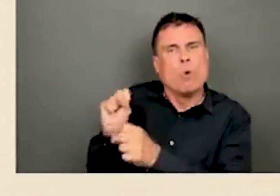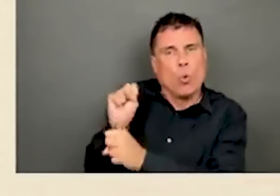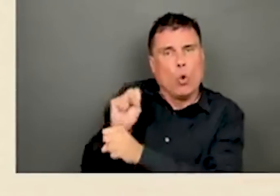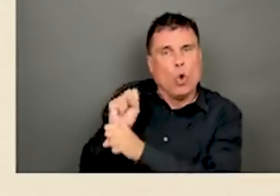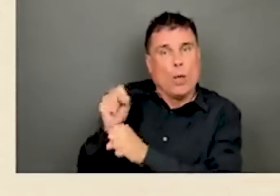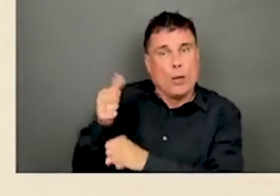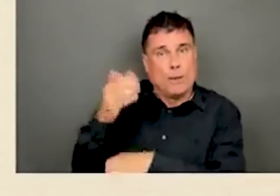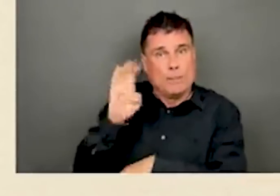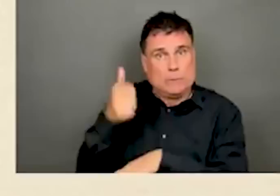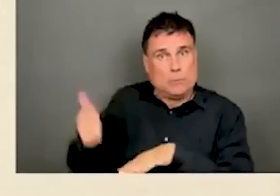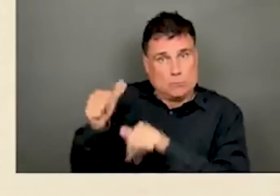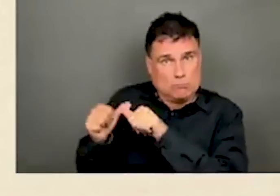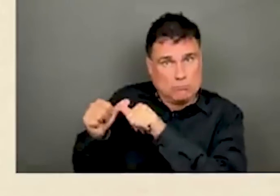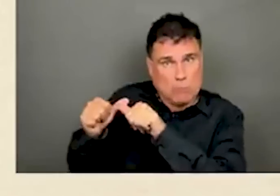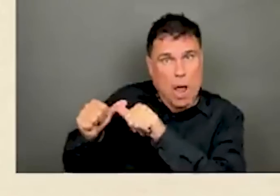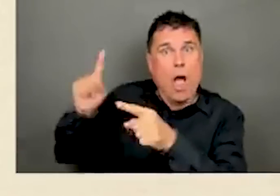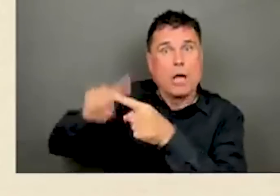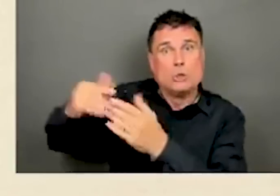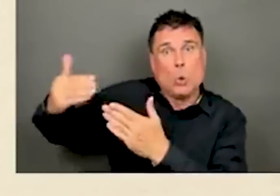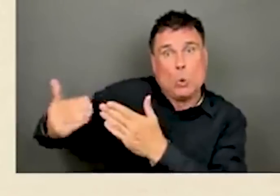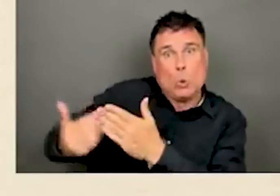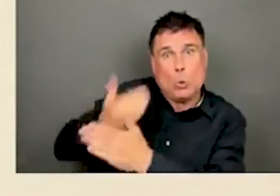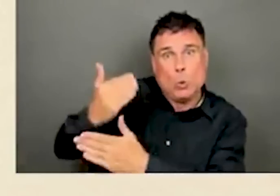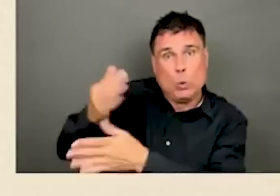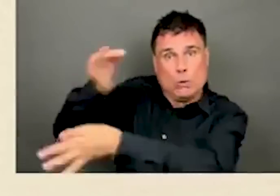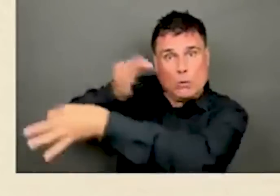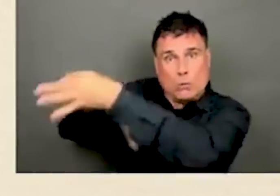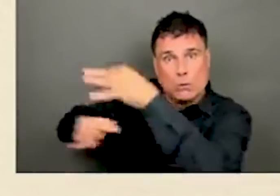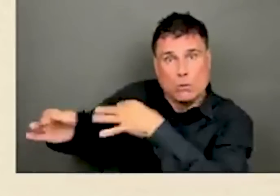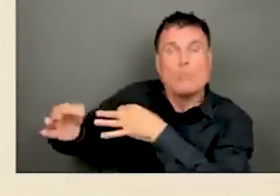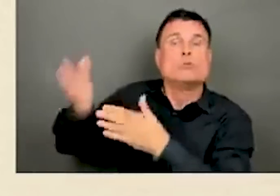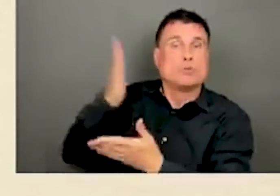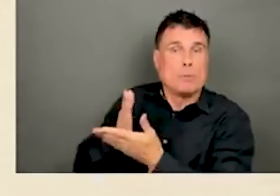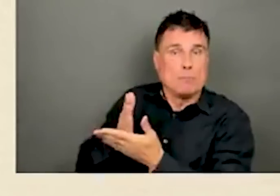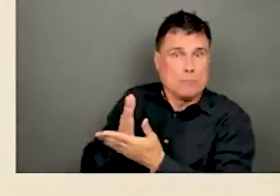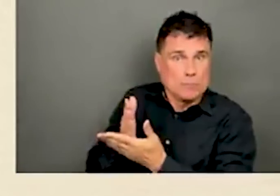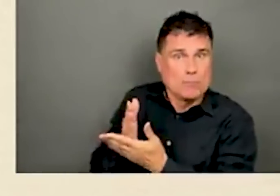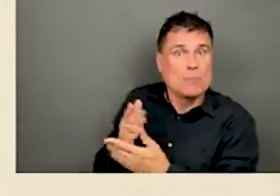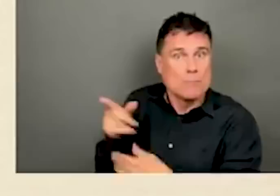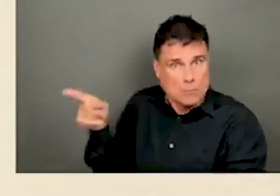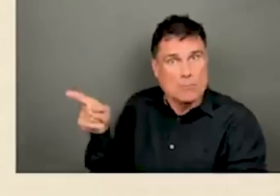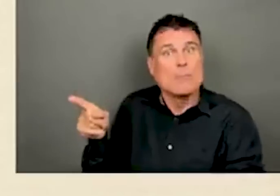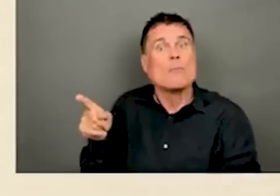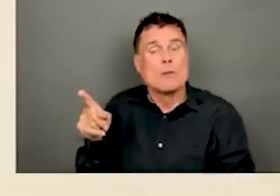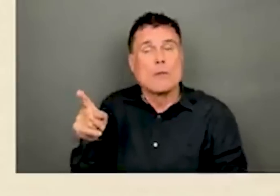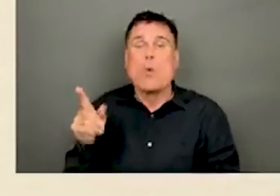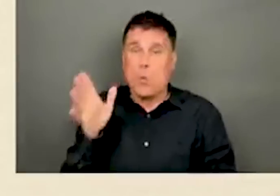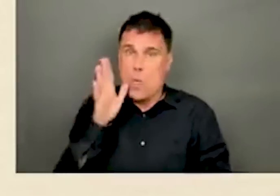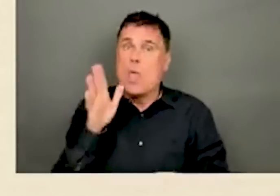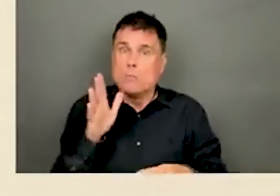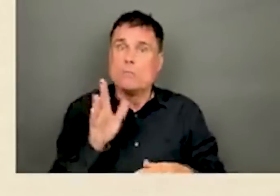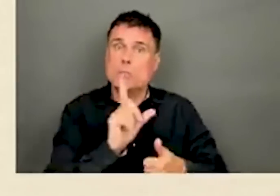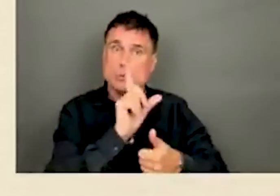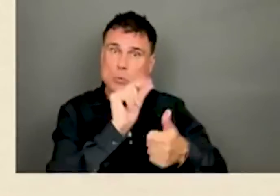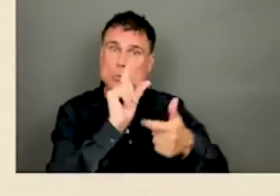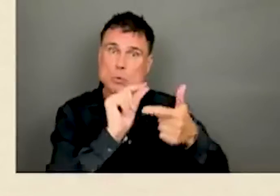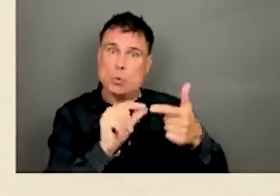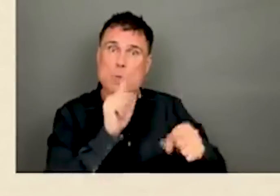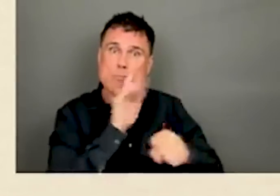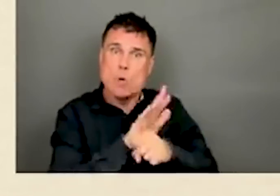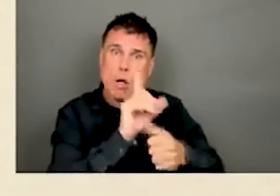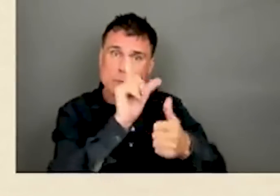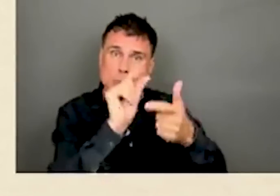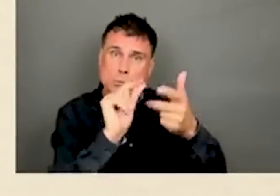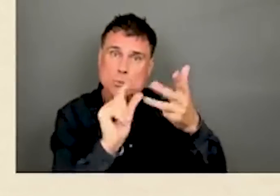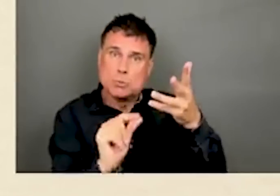away here from some things that you wanted to accomplish that you had promised? And you mentioned the cancer,